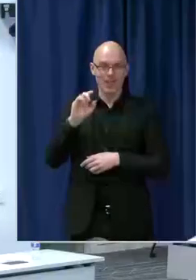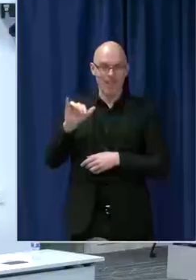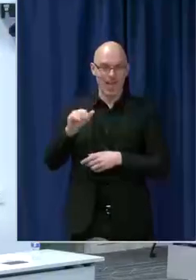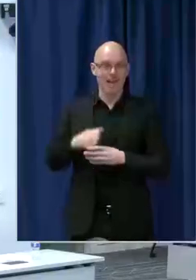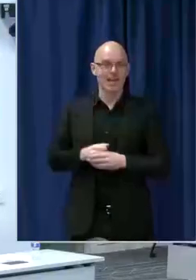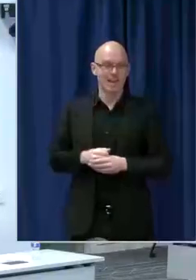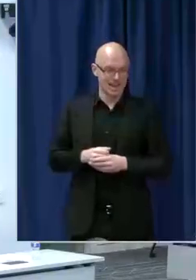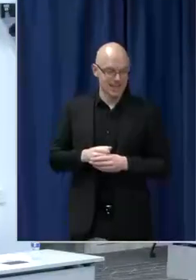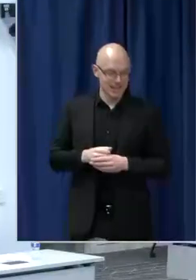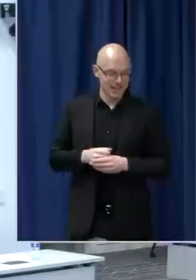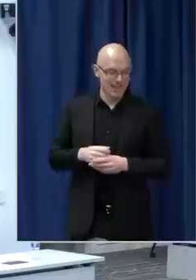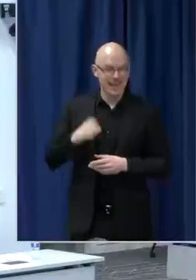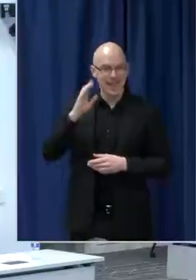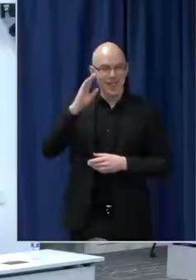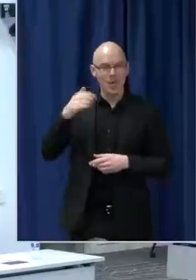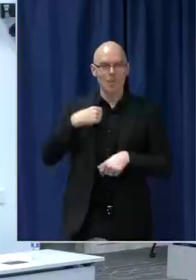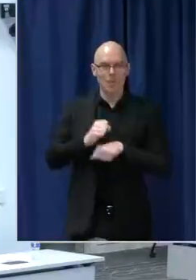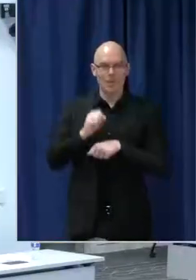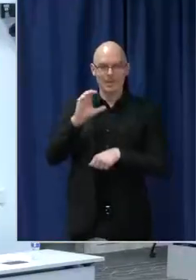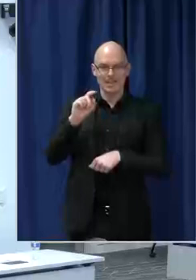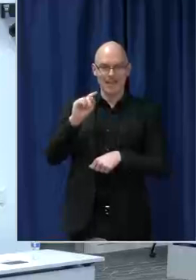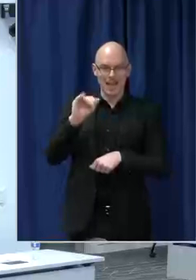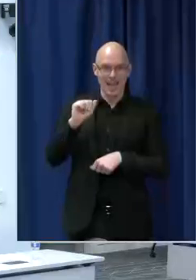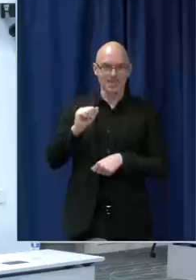Avenue Bell, CTIA.